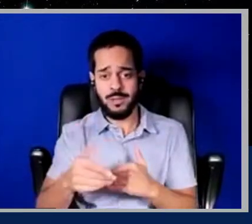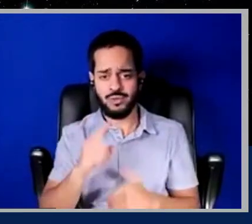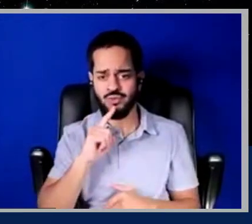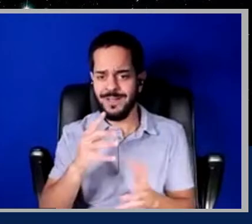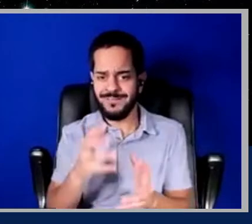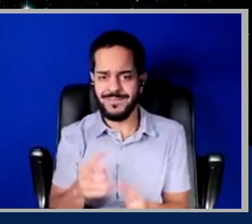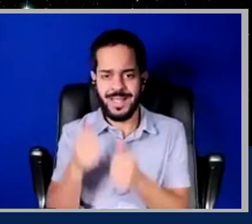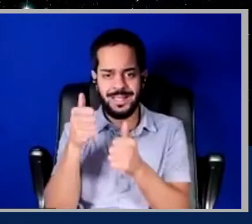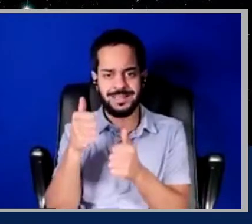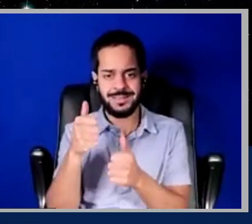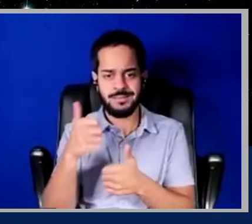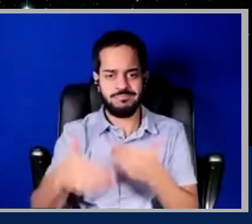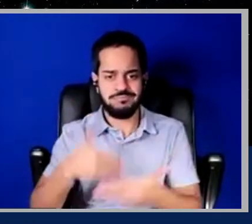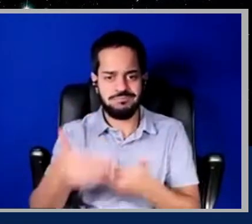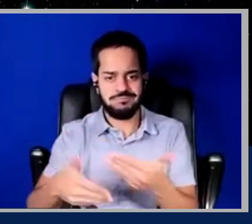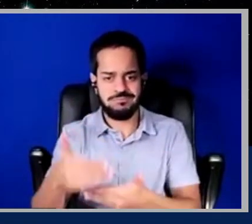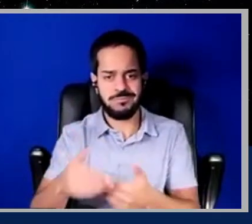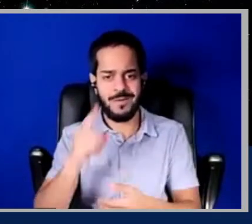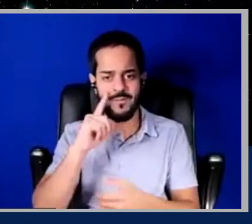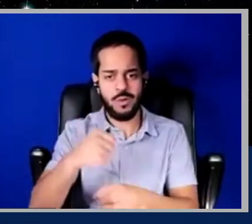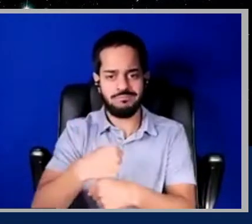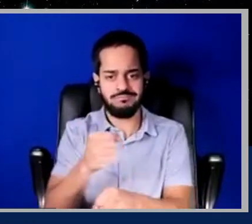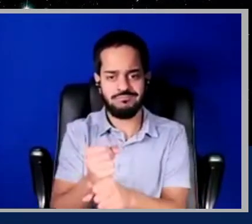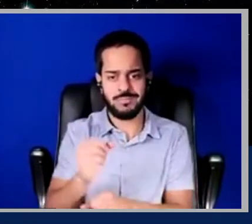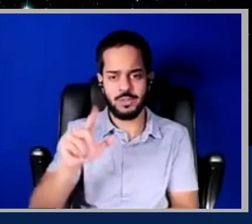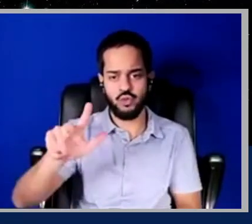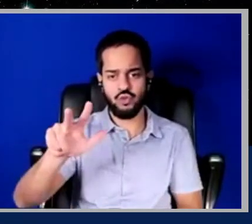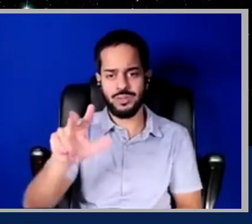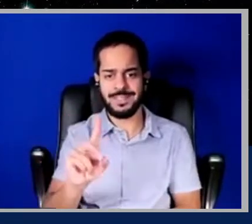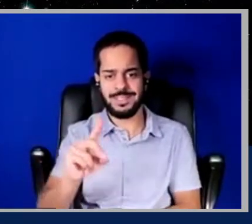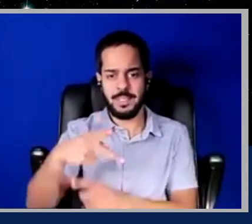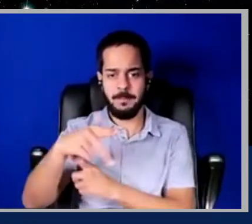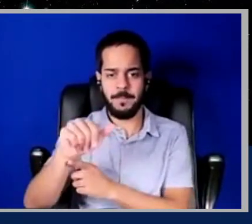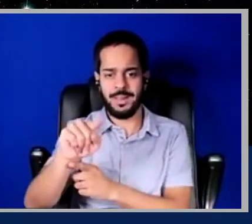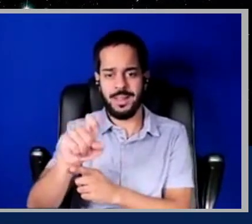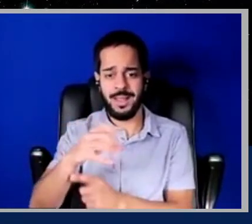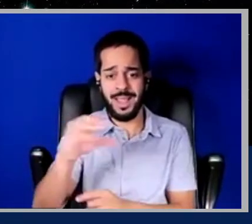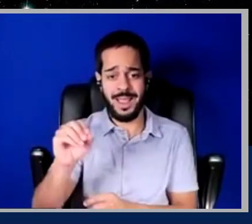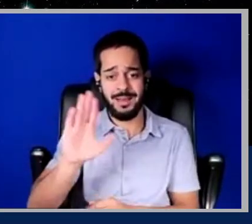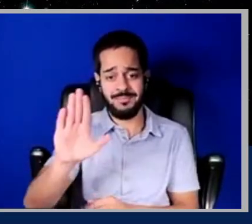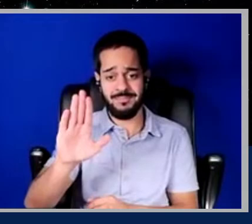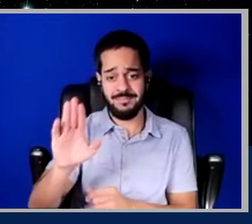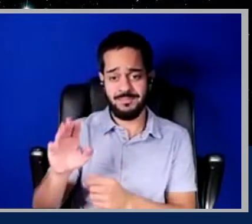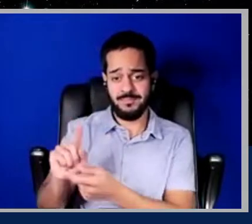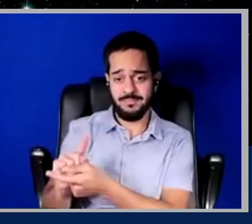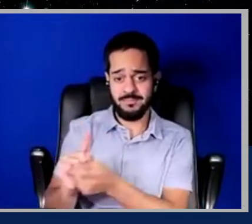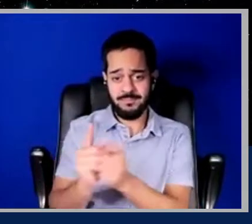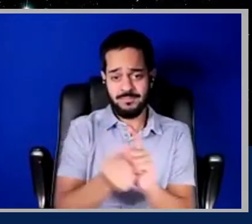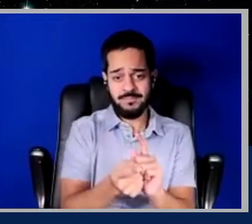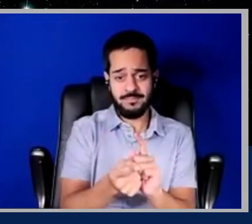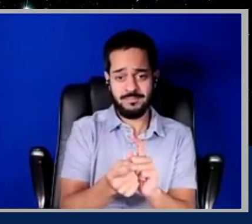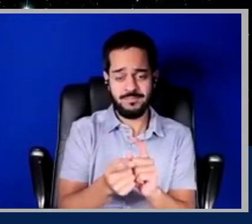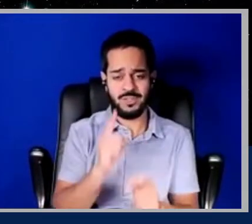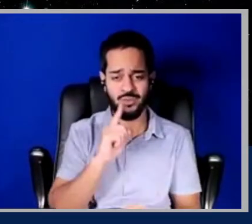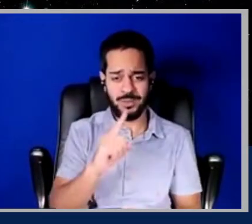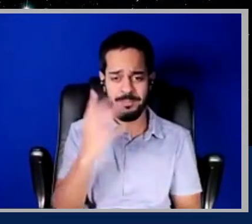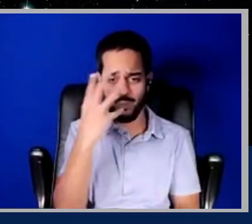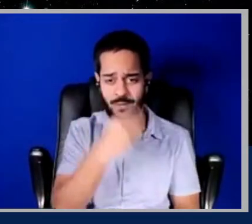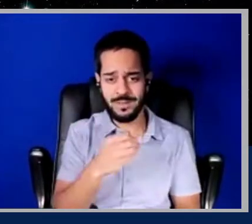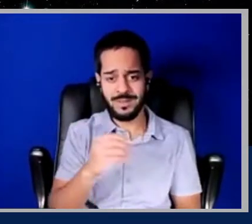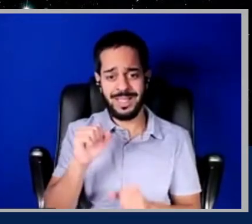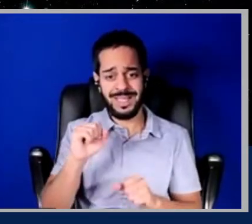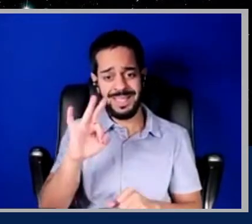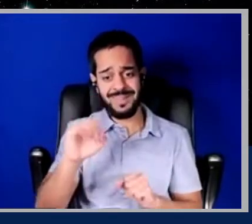printable plates. And they're lovely expressions of the data. It's to be able to feel a stellar nursery, to be able